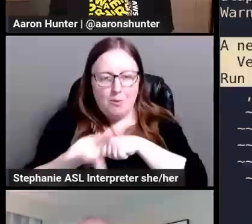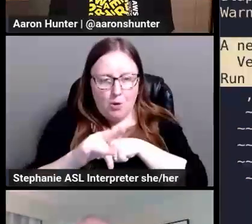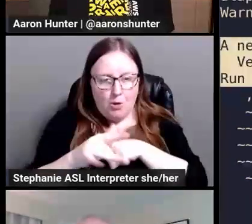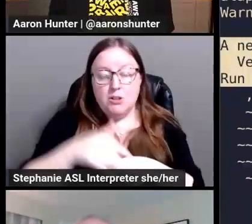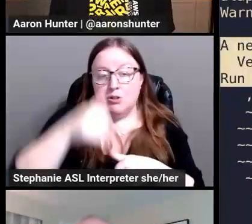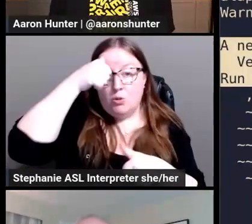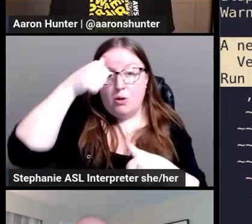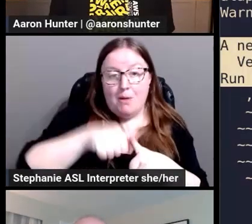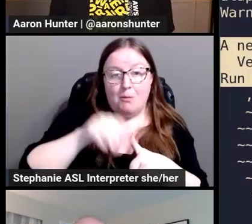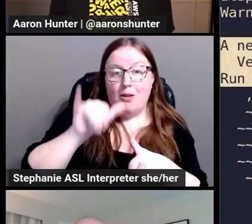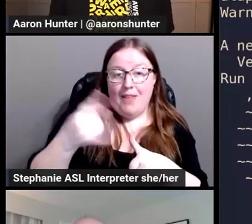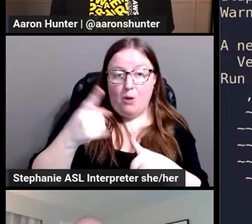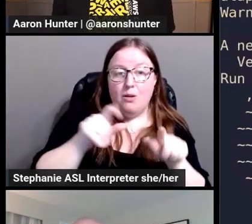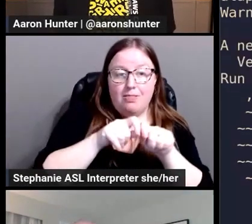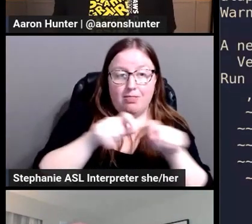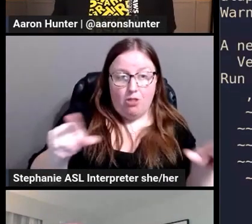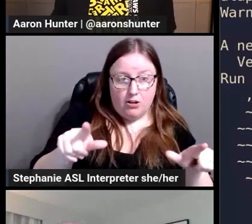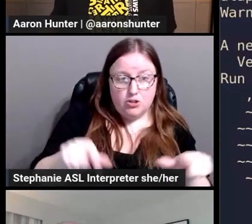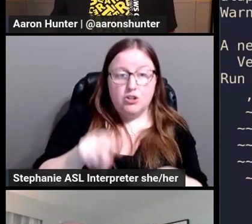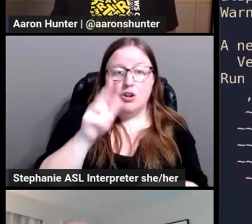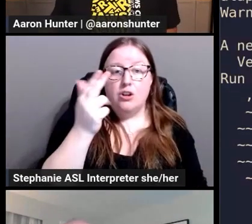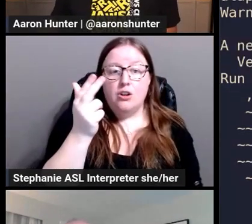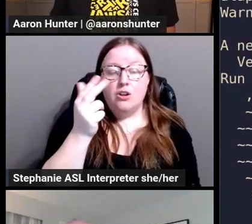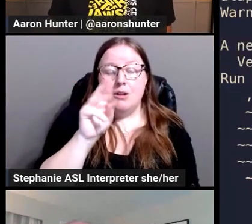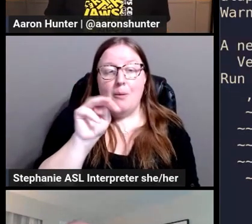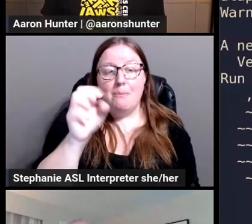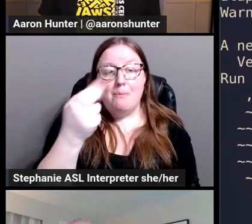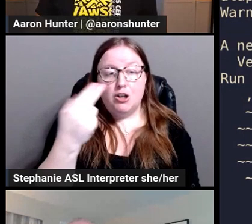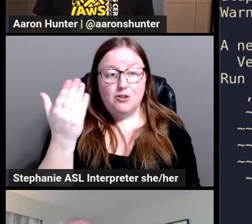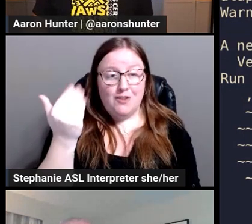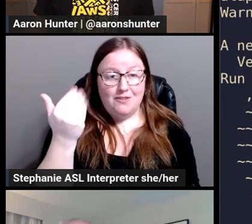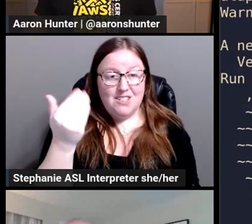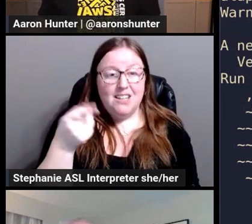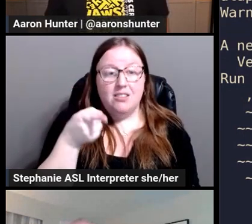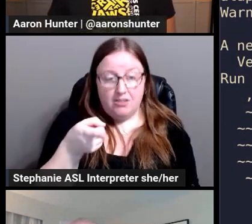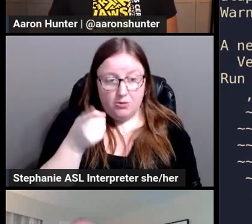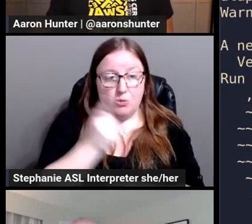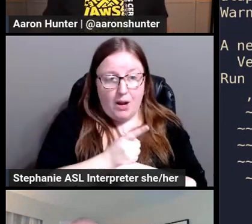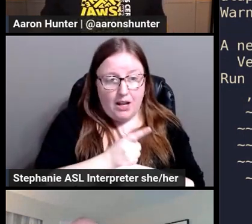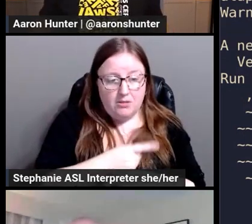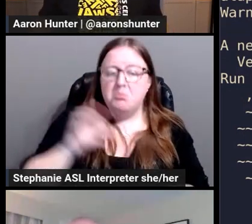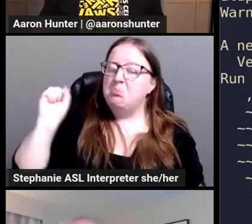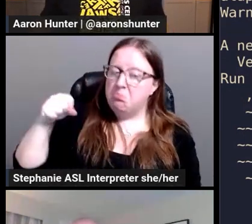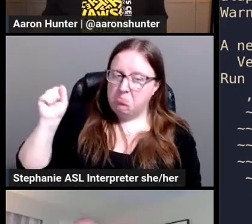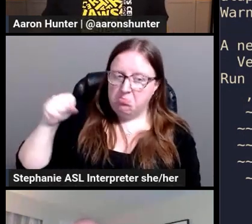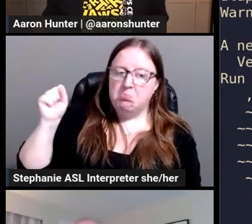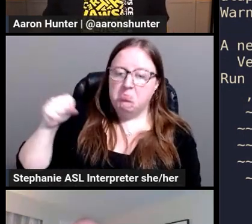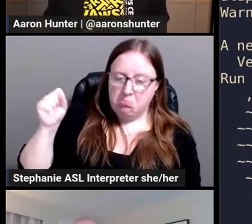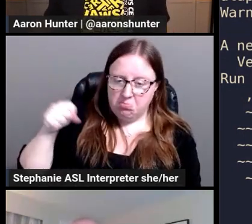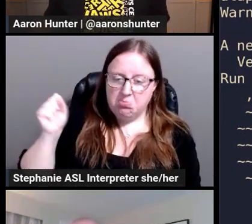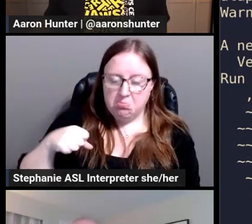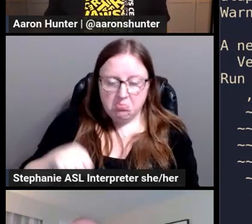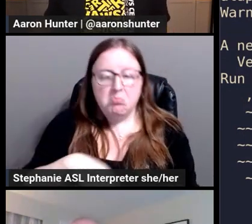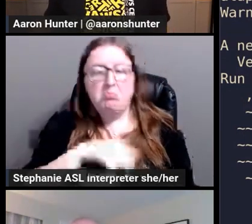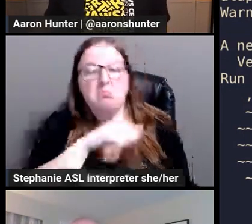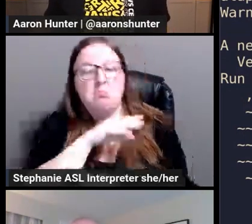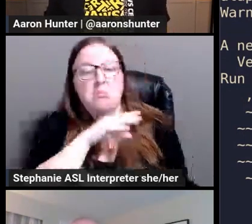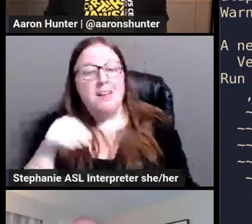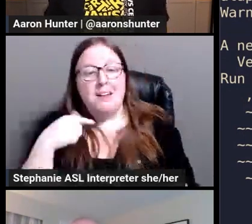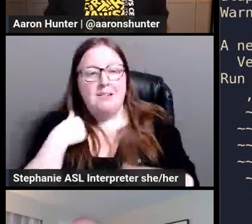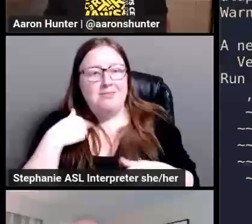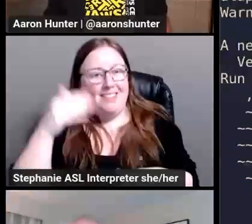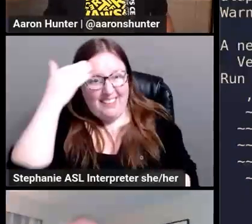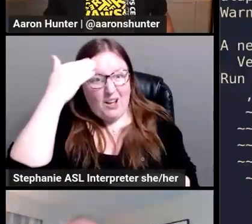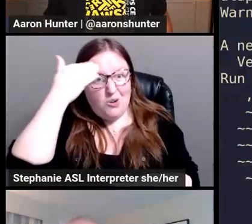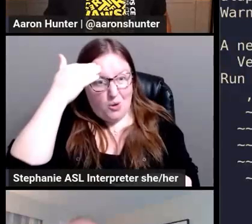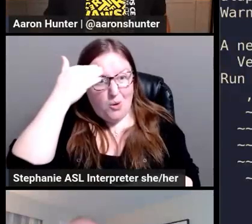this was the one that was launched with the 315 and its string, right? Yeah. Yep. And it knows